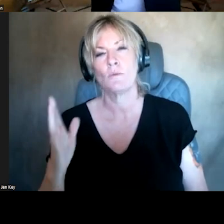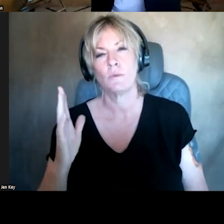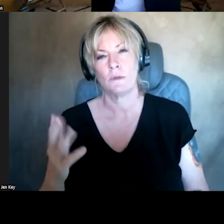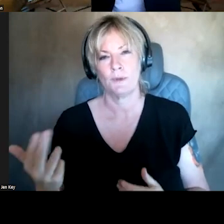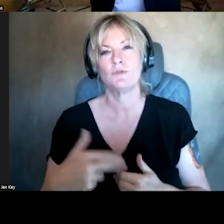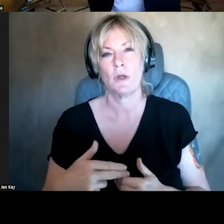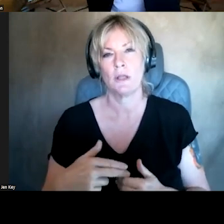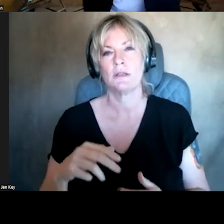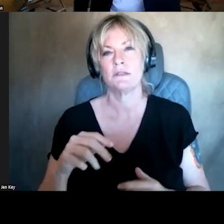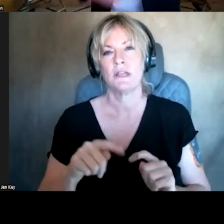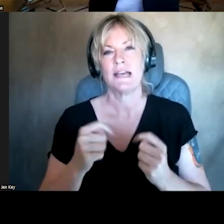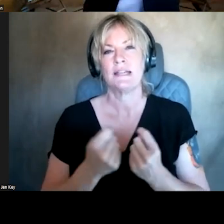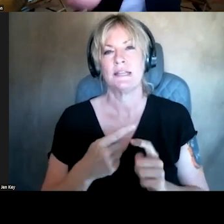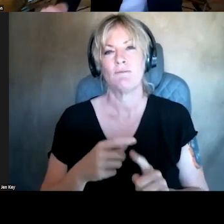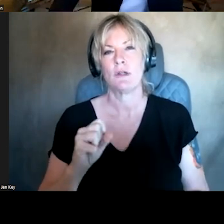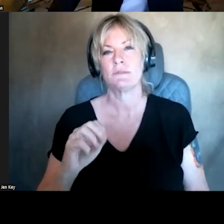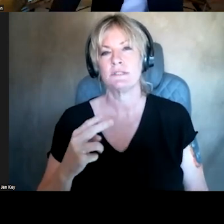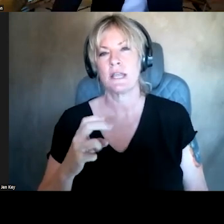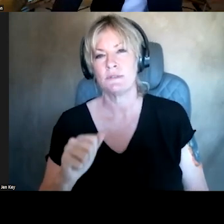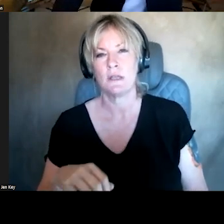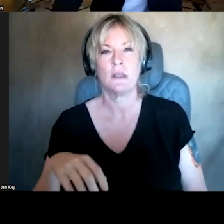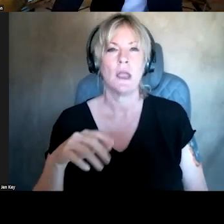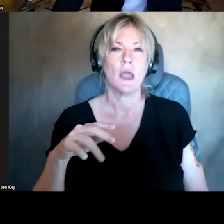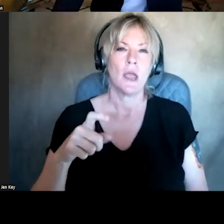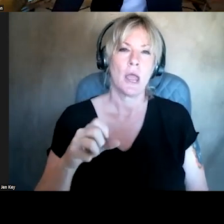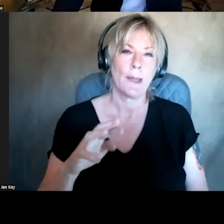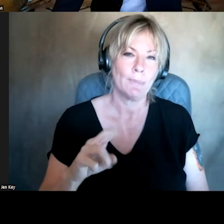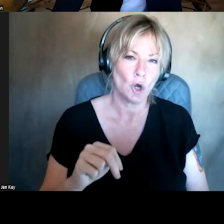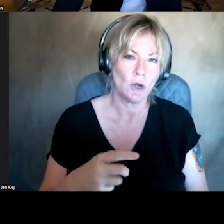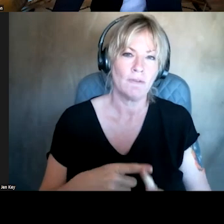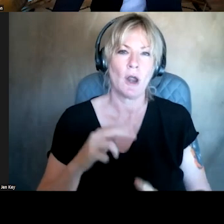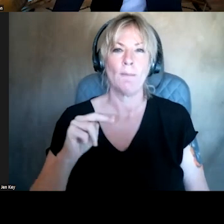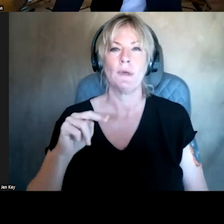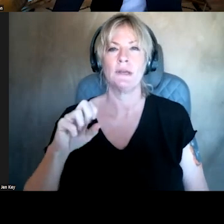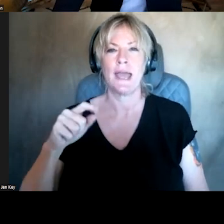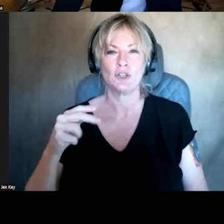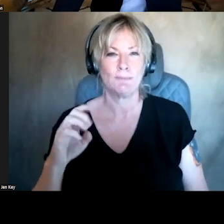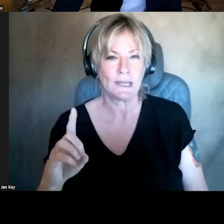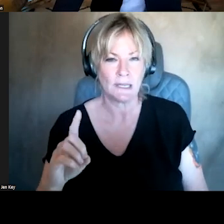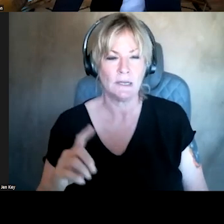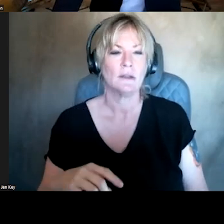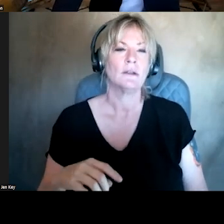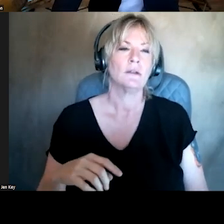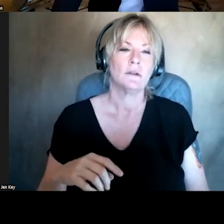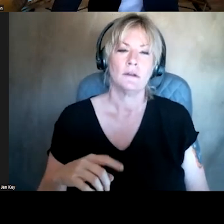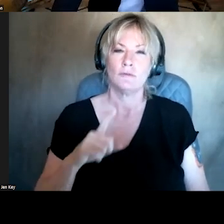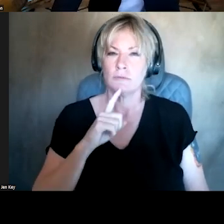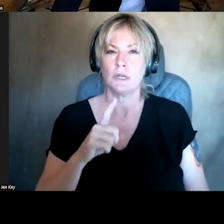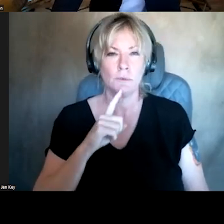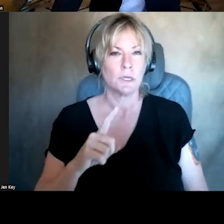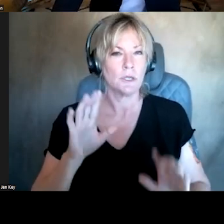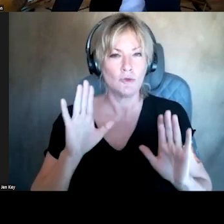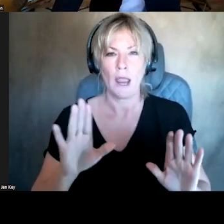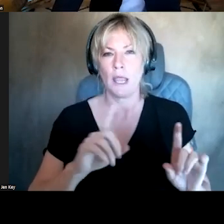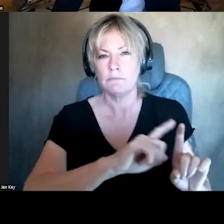a team from SAMHSA, Brian Hepburn, a team from NASMHPD. It's a real great group